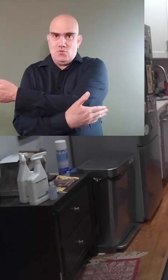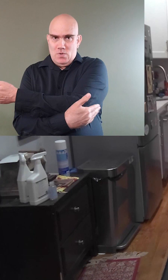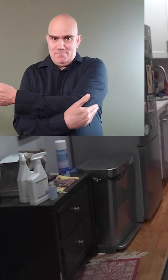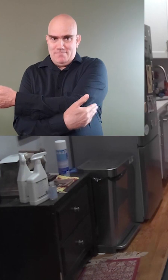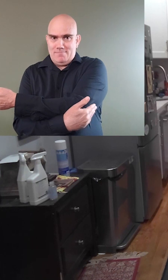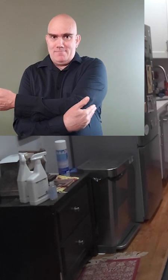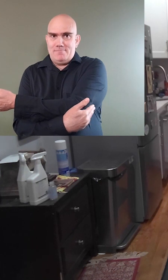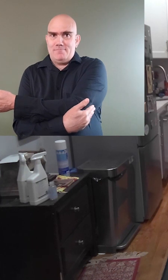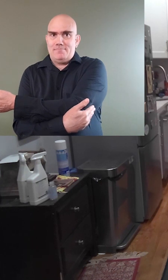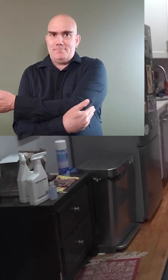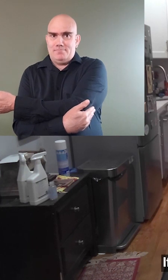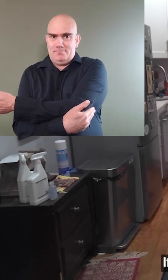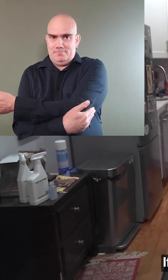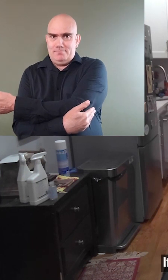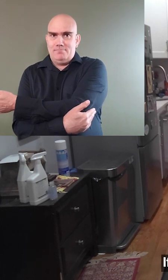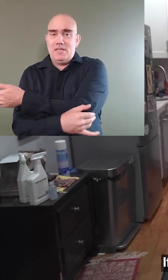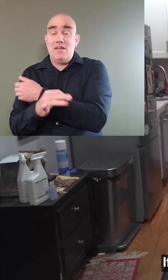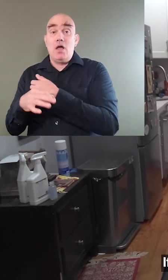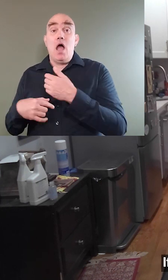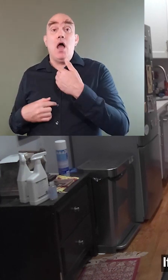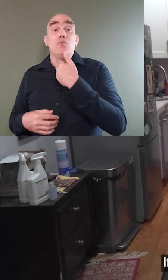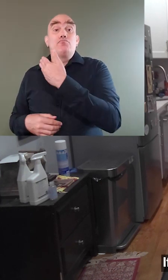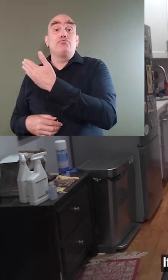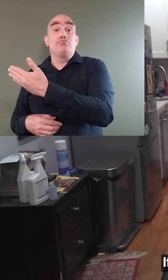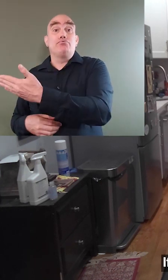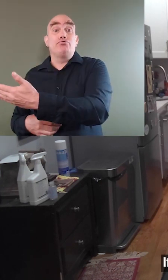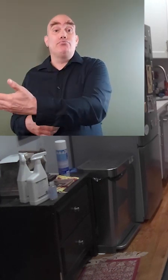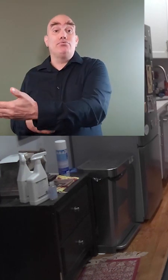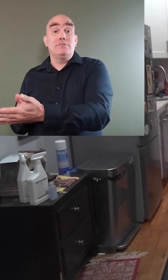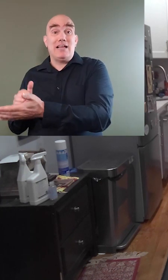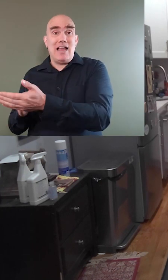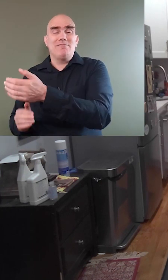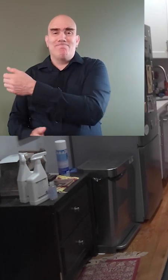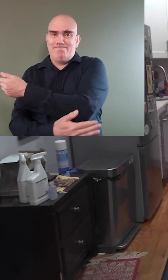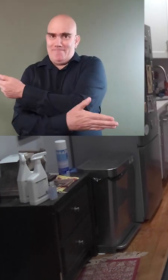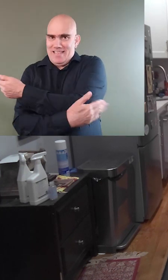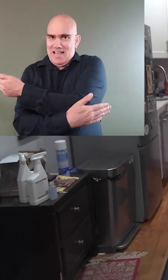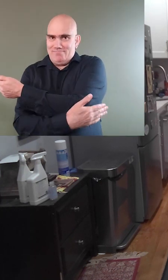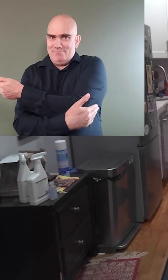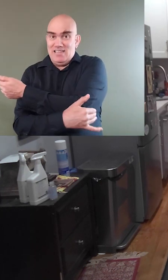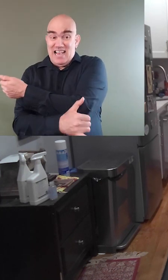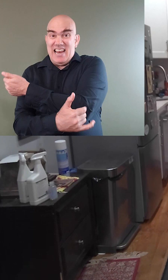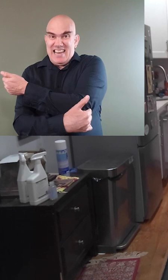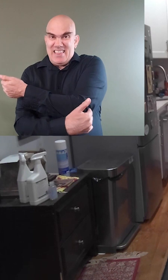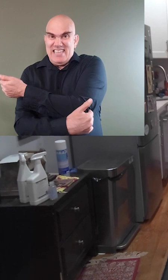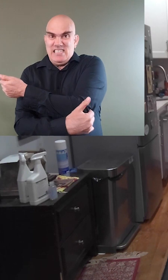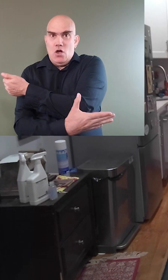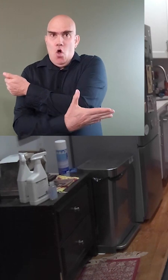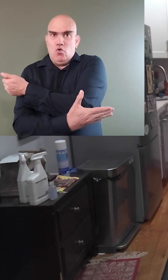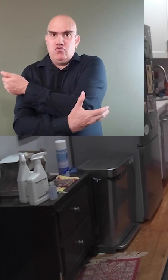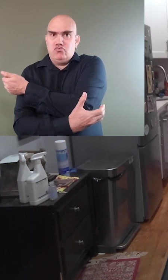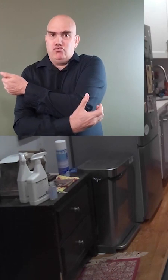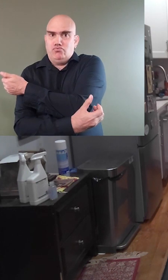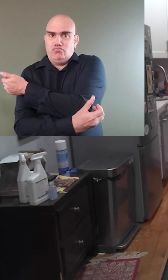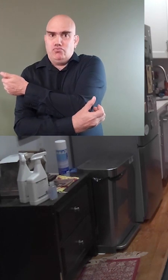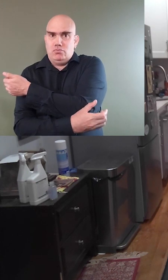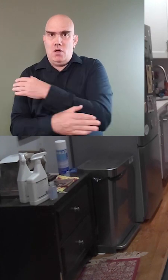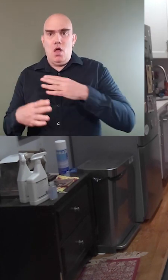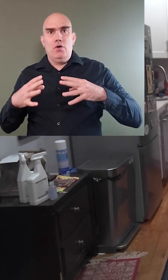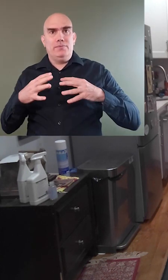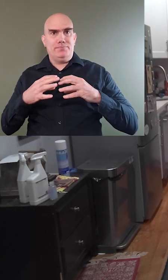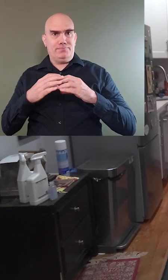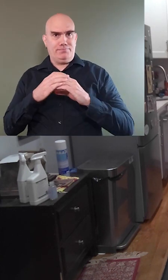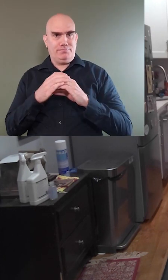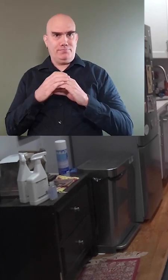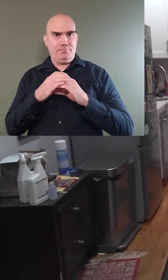arm muscle. If I straighten it out again, it's the one on the back of my arm that I